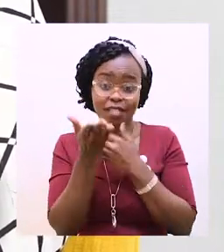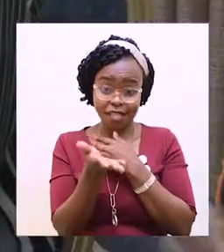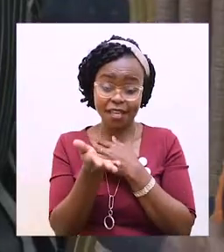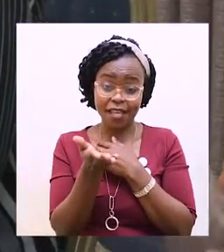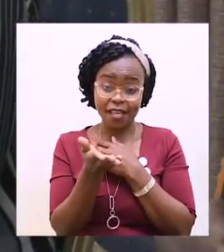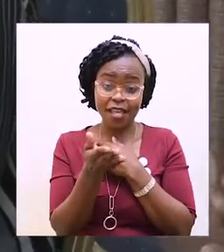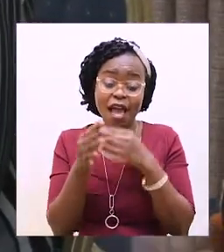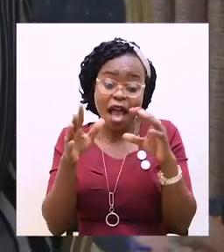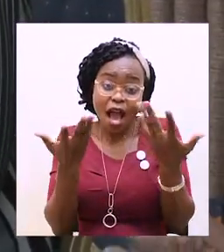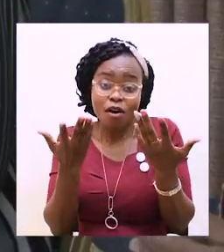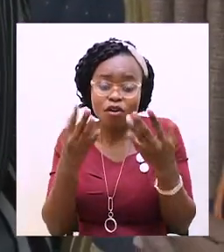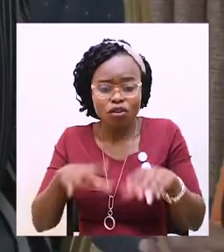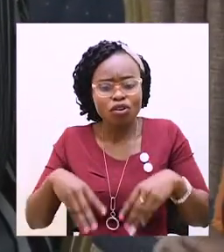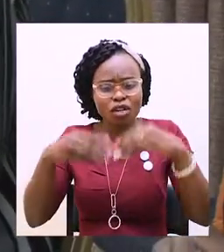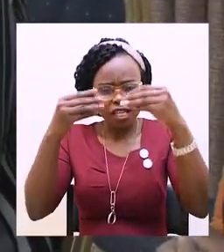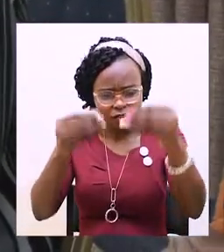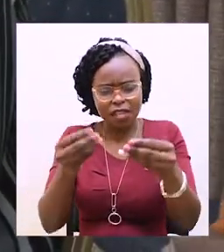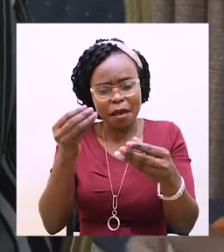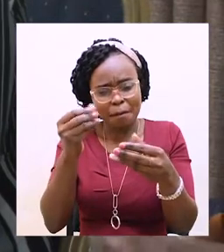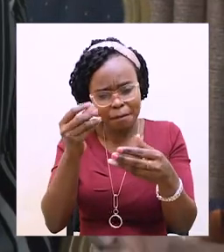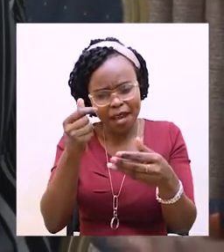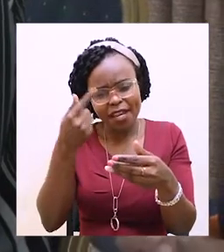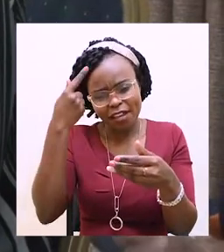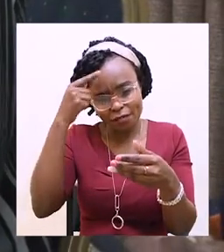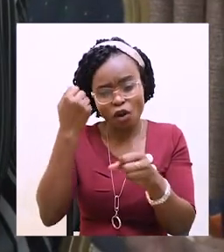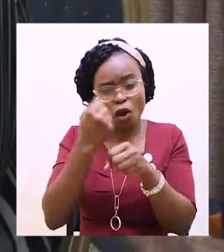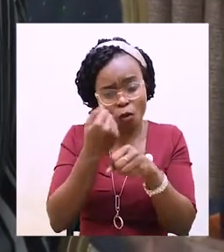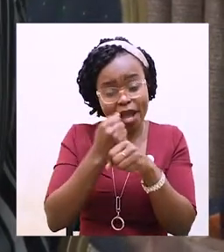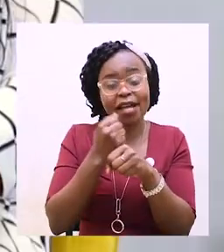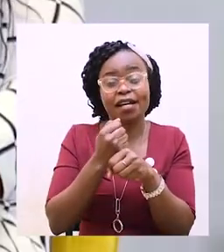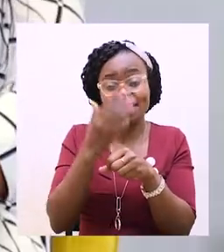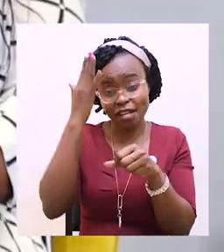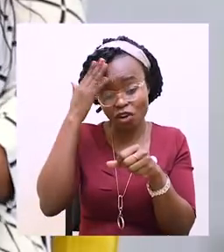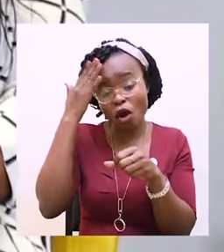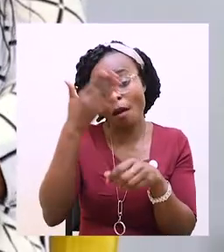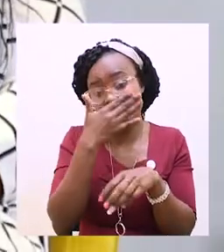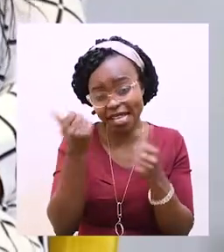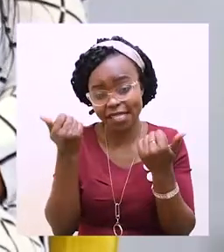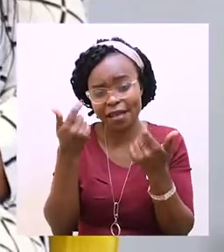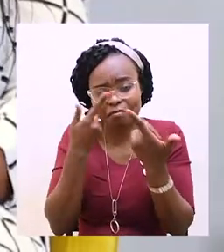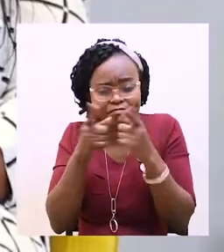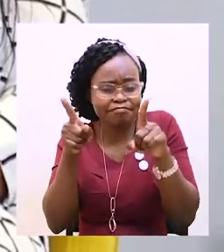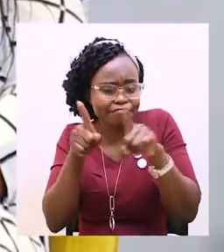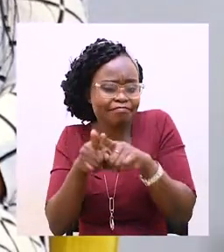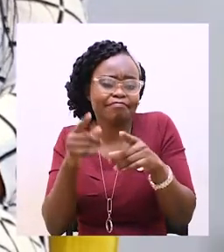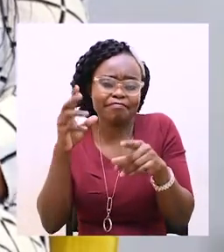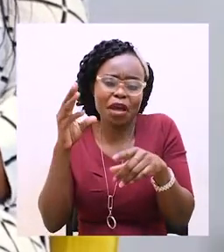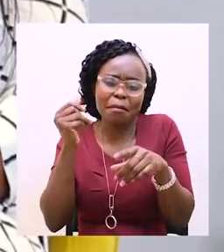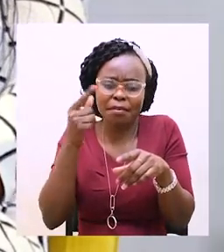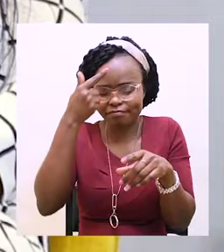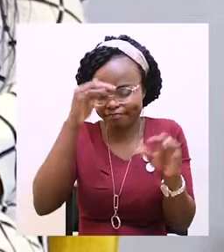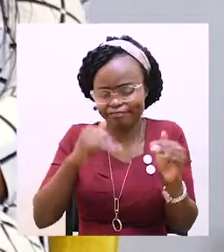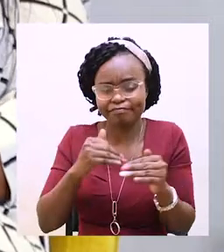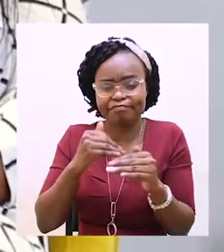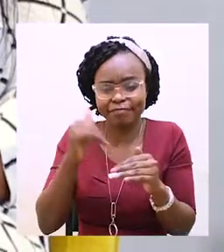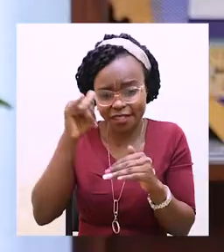ensuring that not only do they have money to do what they, you know, they know how to do best, but they have money to exist past